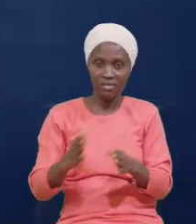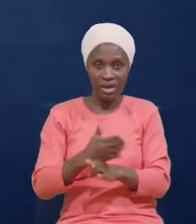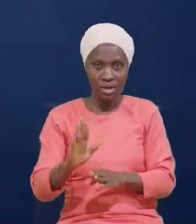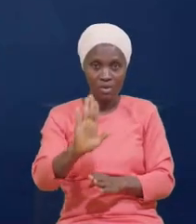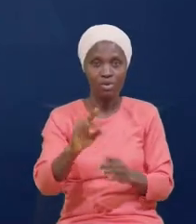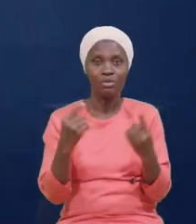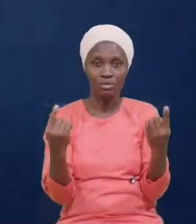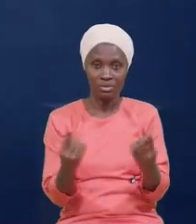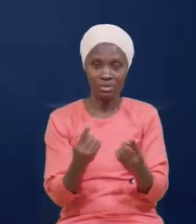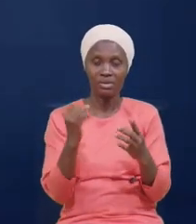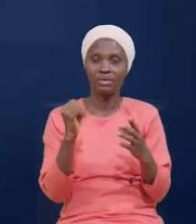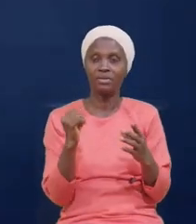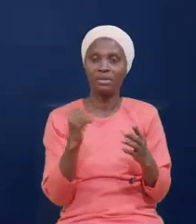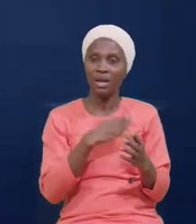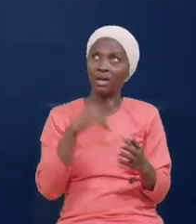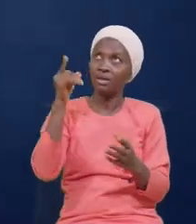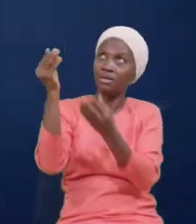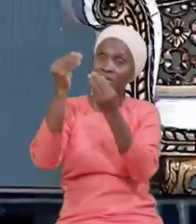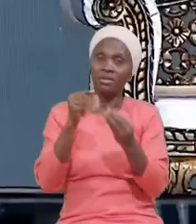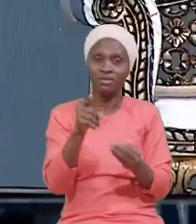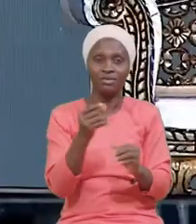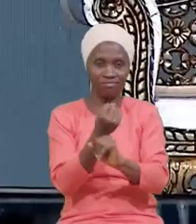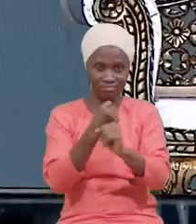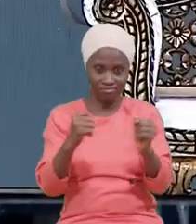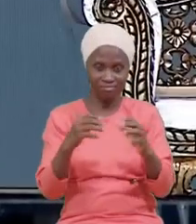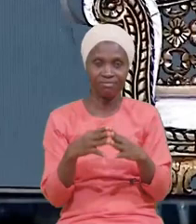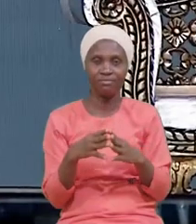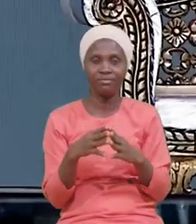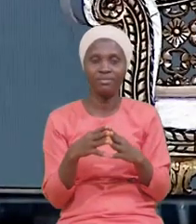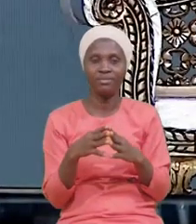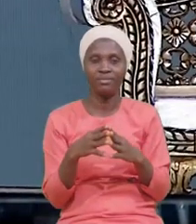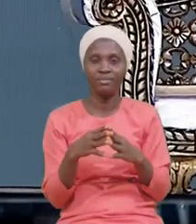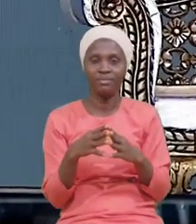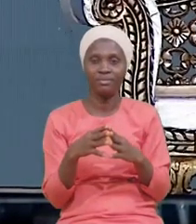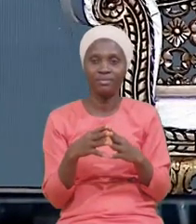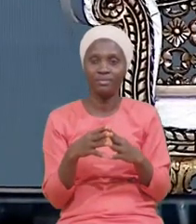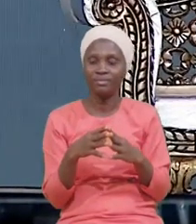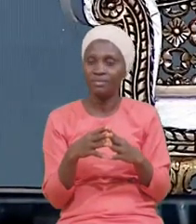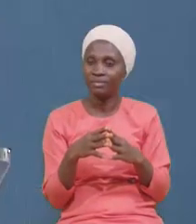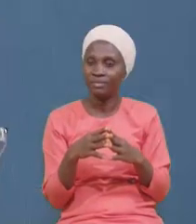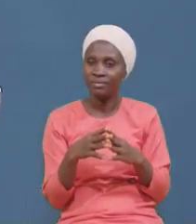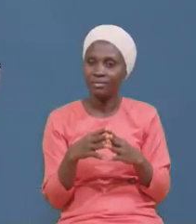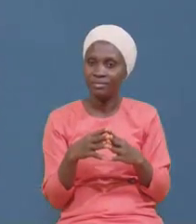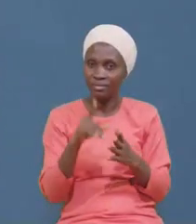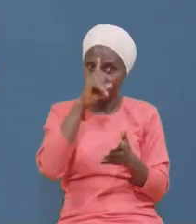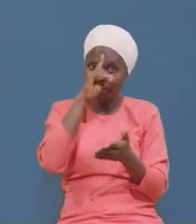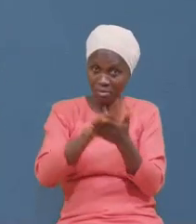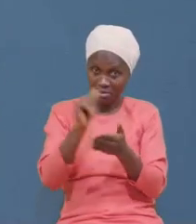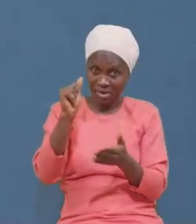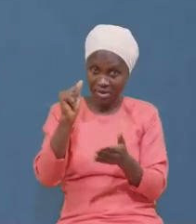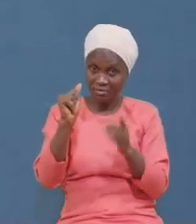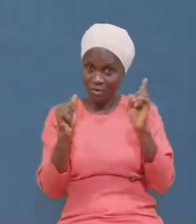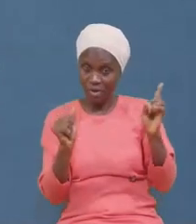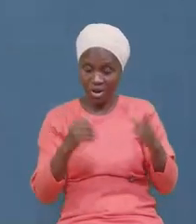paapalu tolaginchi vestaru and he gives you salvation ayana meeku rakshanaanu anugrahistaru believe confess